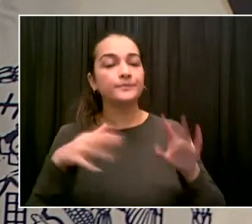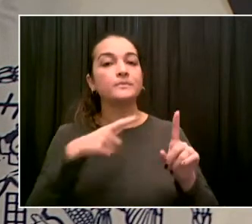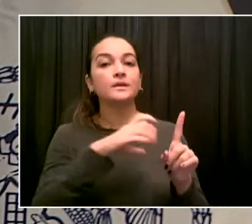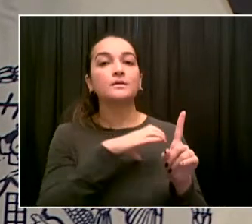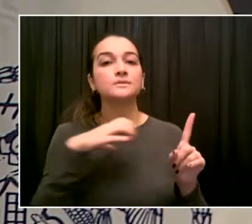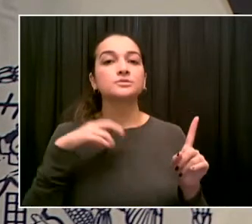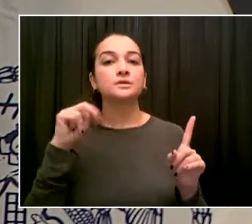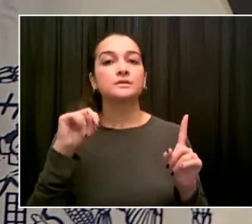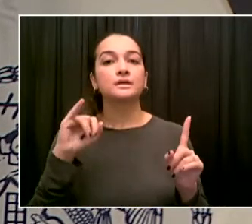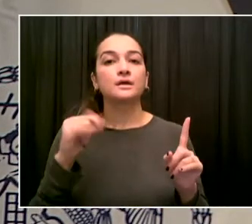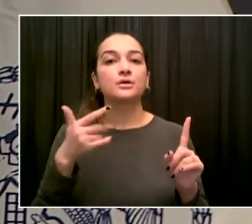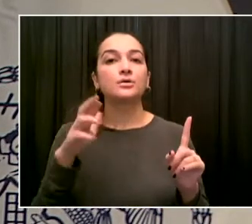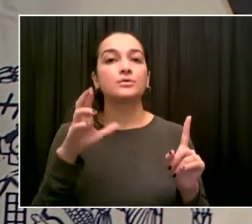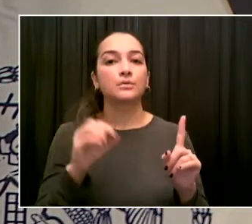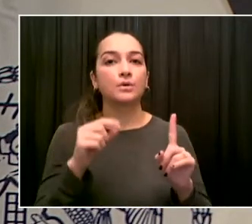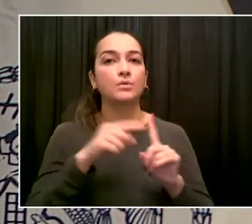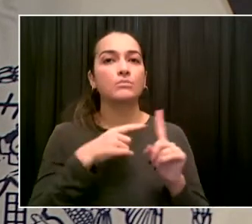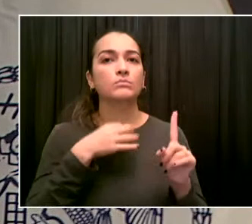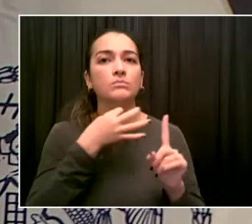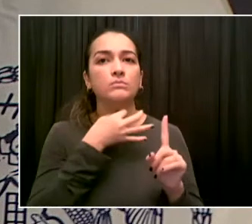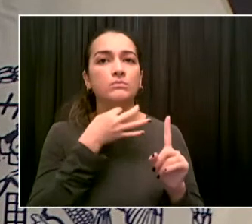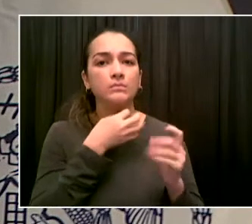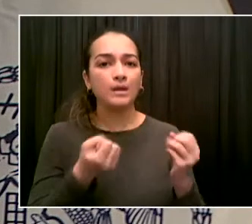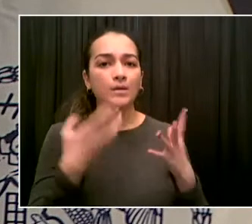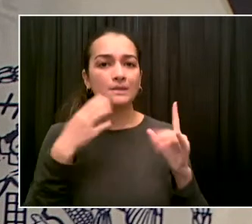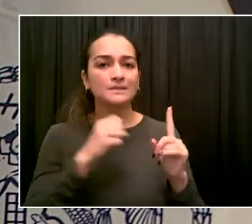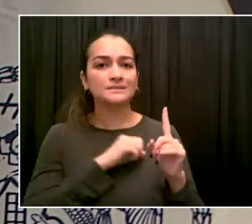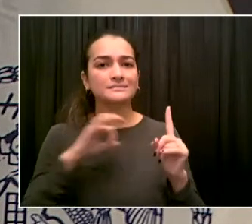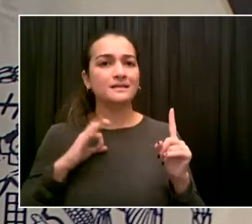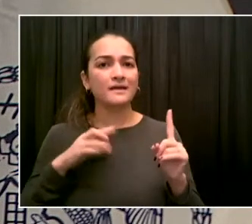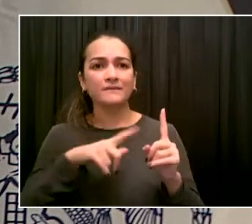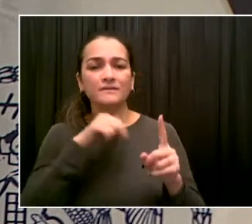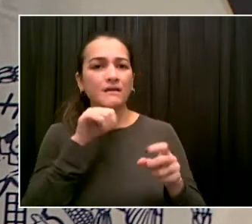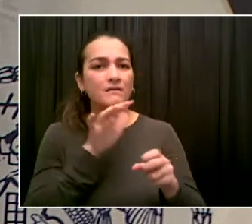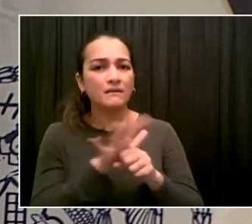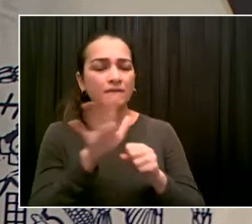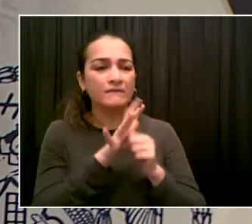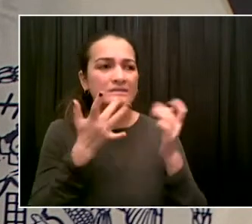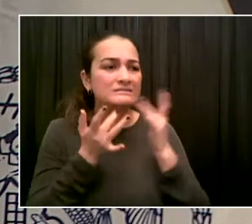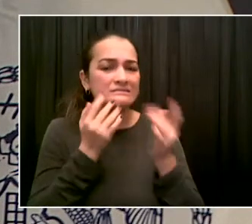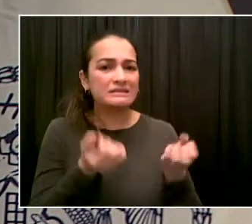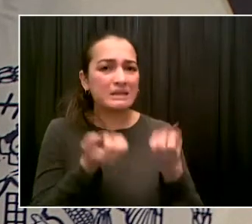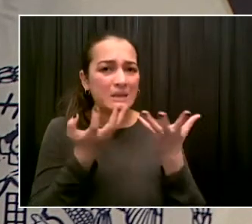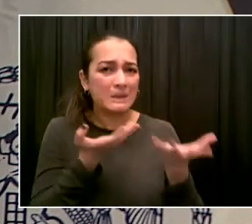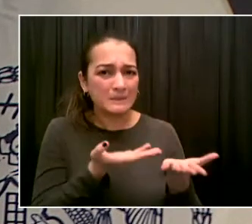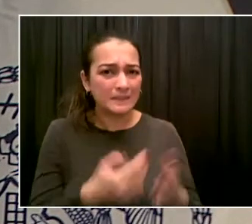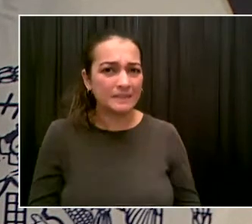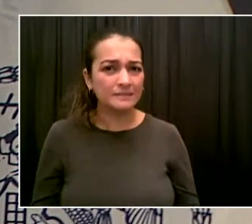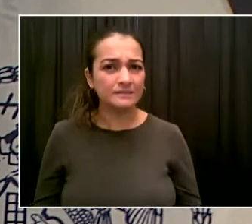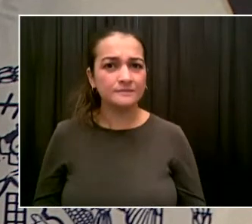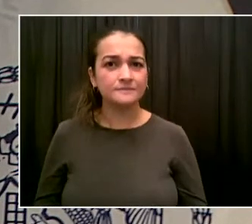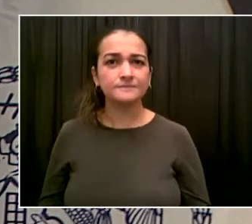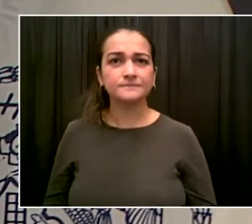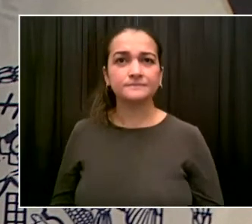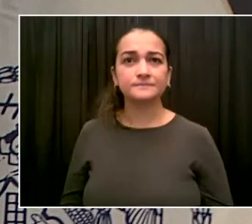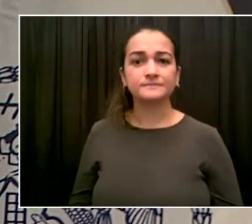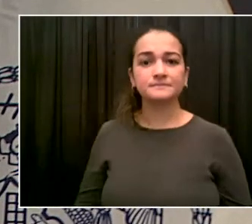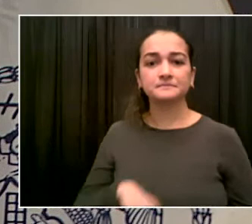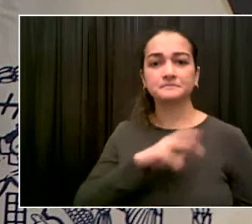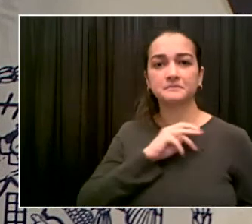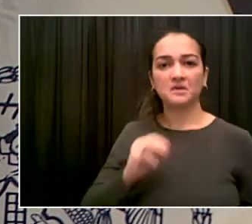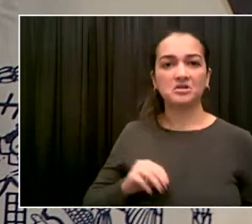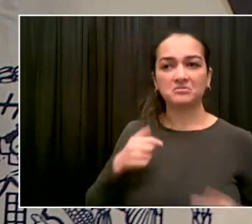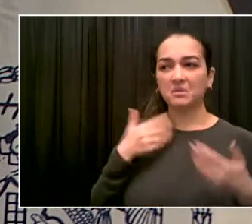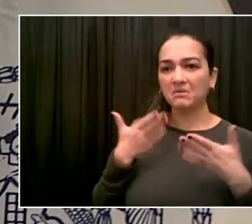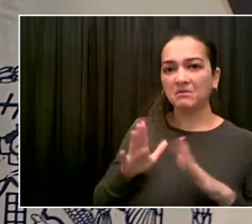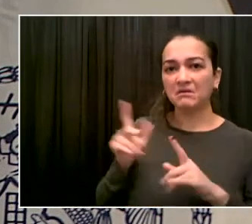staffing issues? I'll turn to Commissioner Nigro, and again, with whatever details he has now and any that they're still being collected,